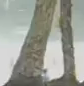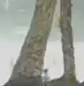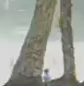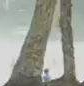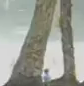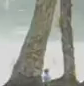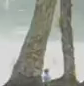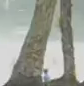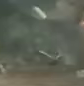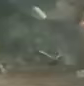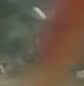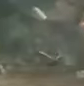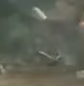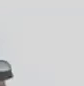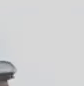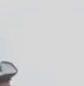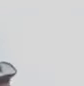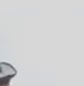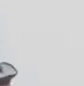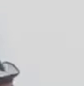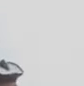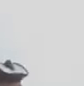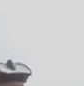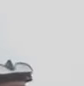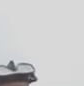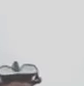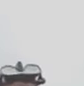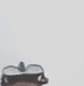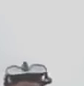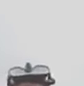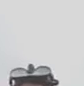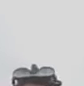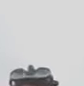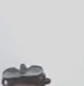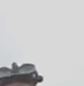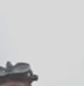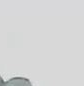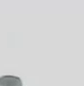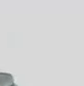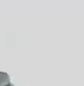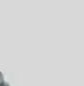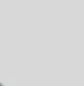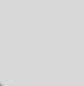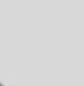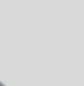still a COVID out there. Beach or no beach. Yeah. Hey, you wash your